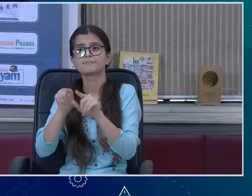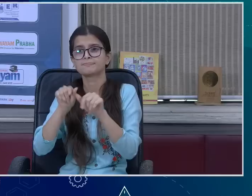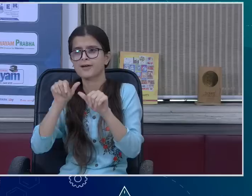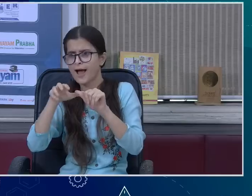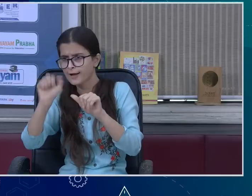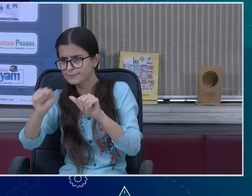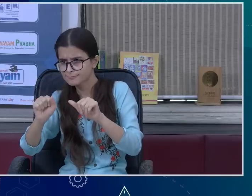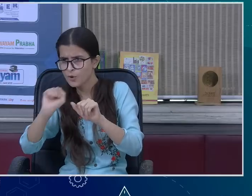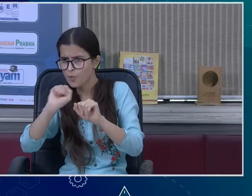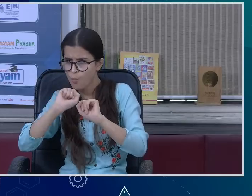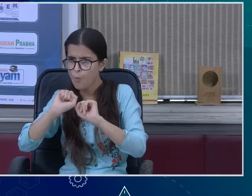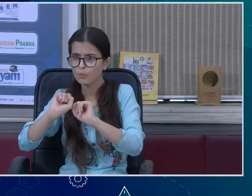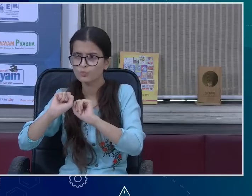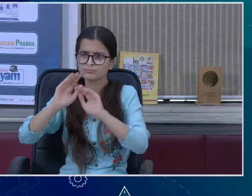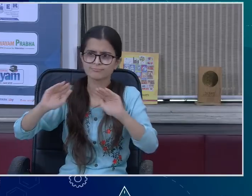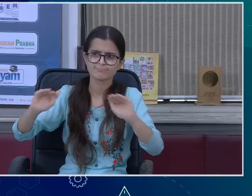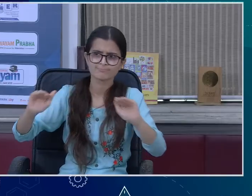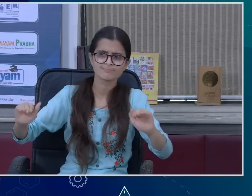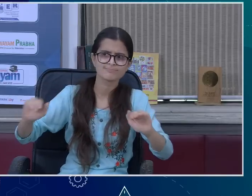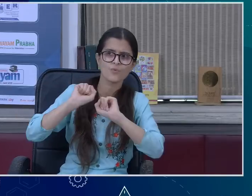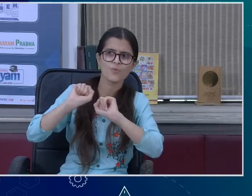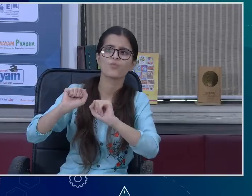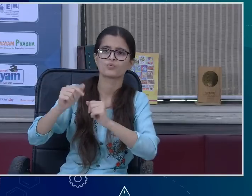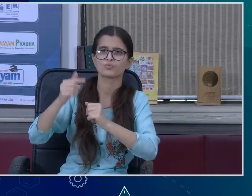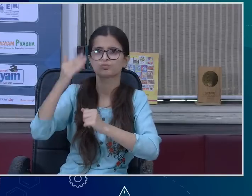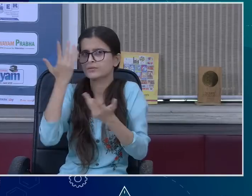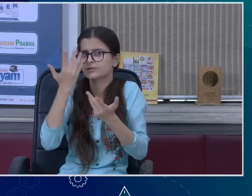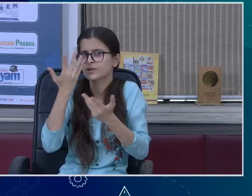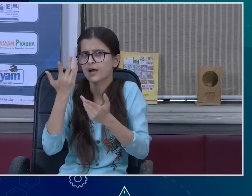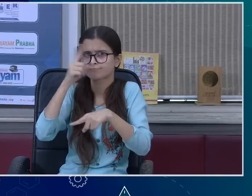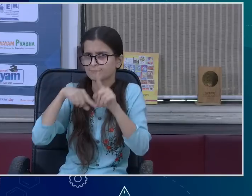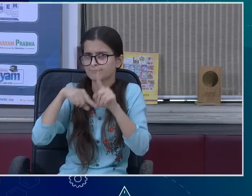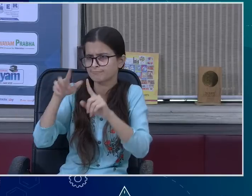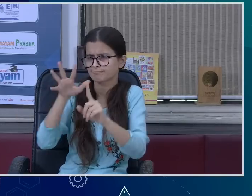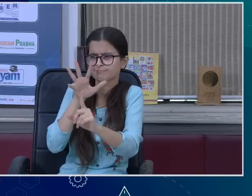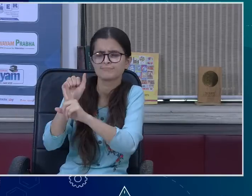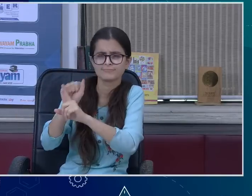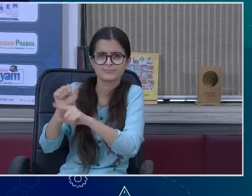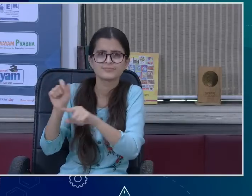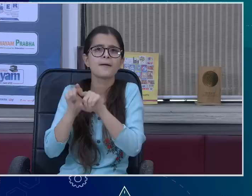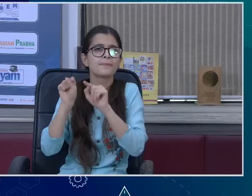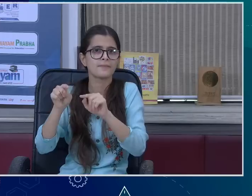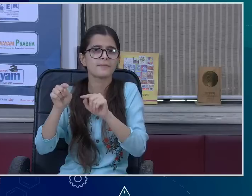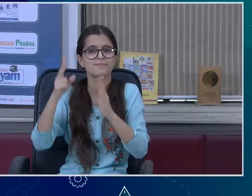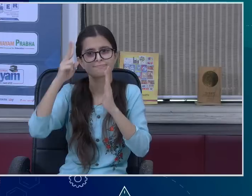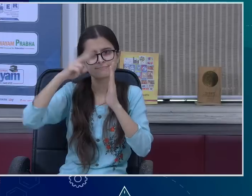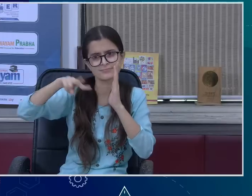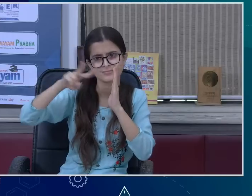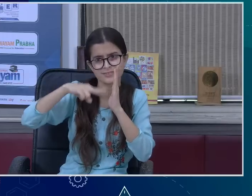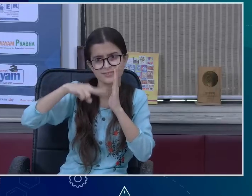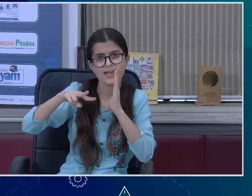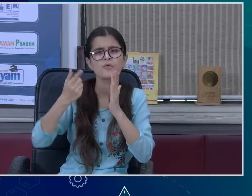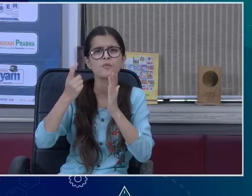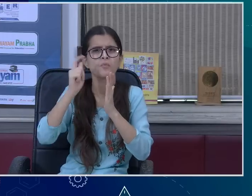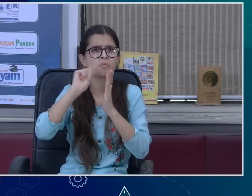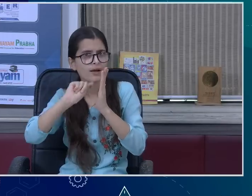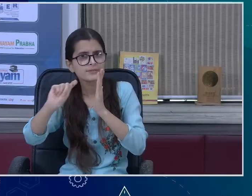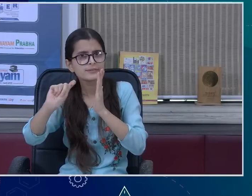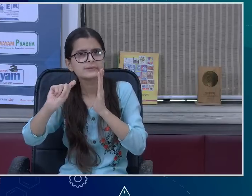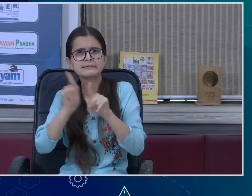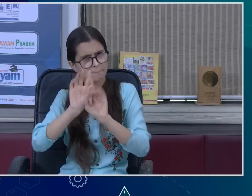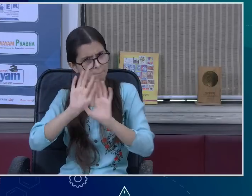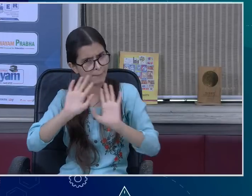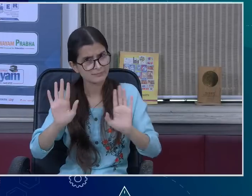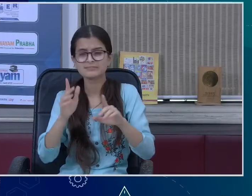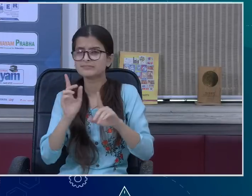child's knowledge, rather than just measuring the child by only reading, writing aspect of it, but understanding the